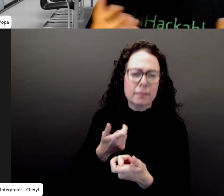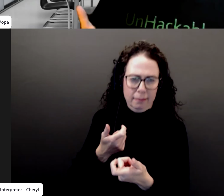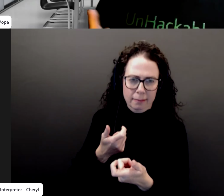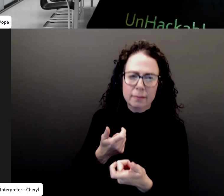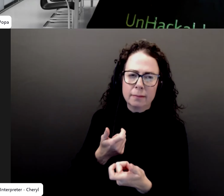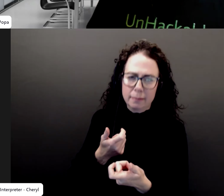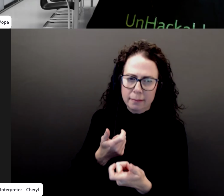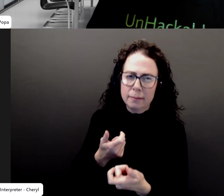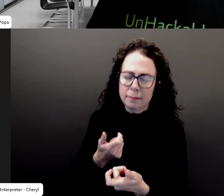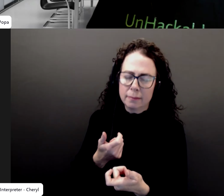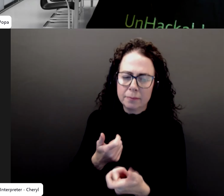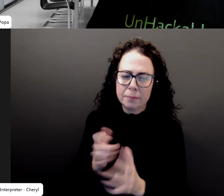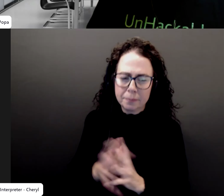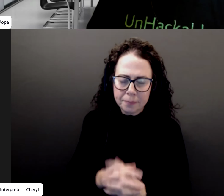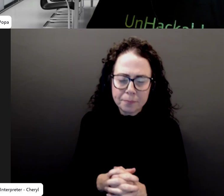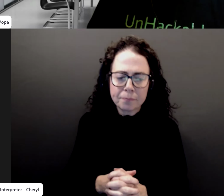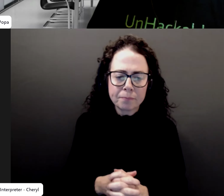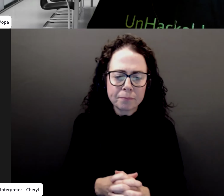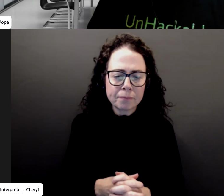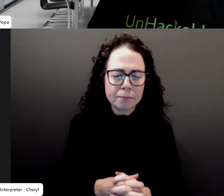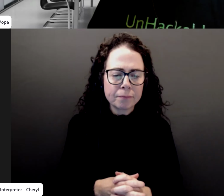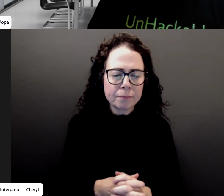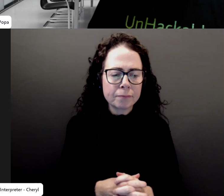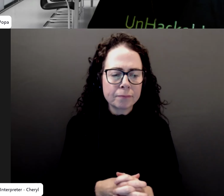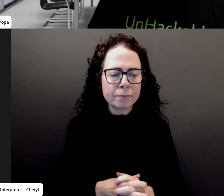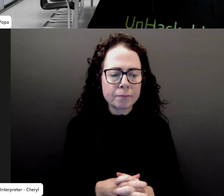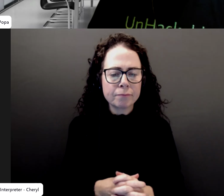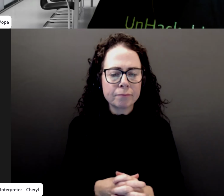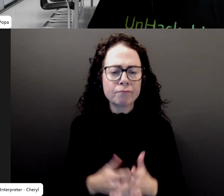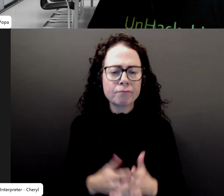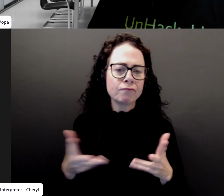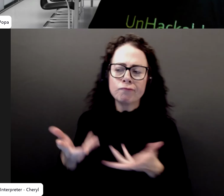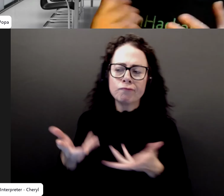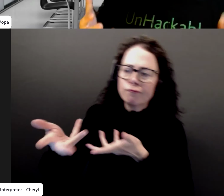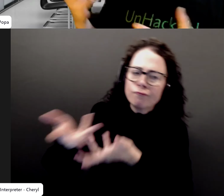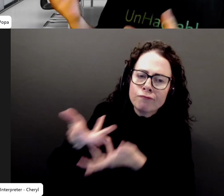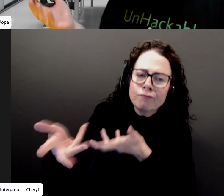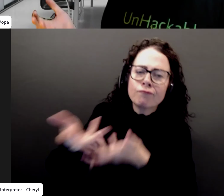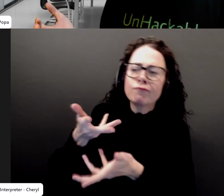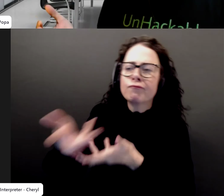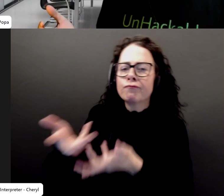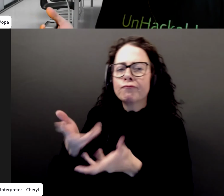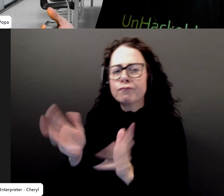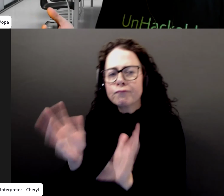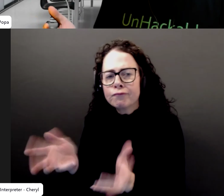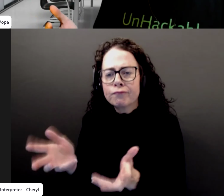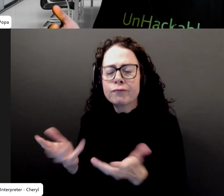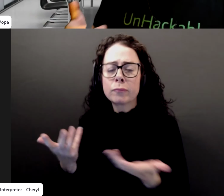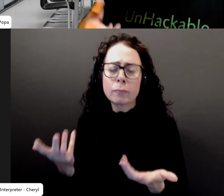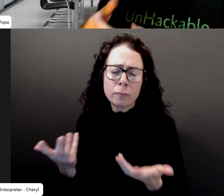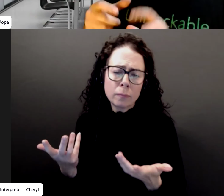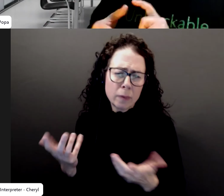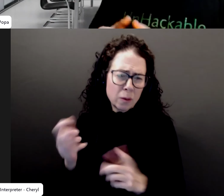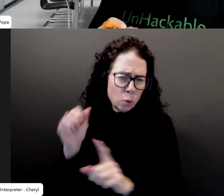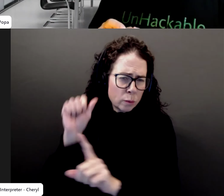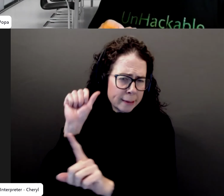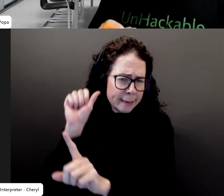they'll have you, and they'll try to build a fake relationship based on that. So yes, it's possible to get scammed, but